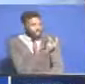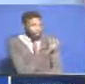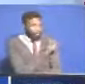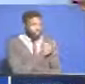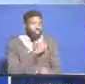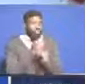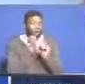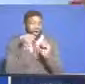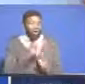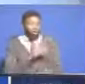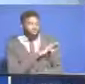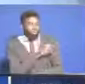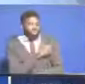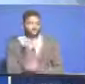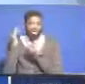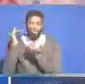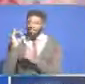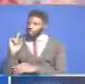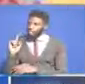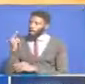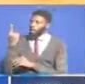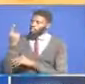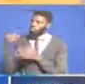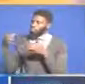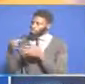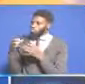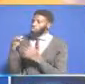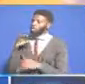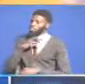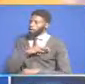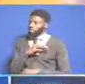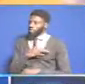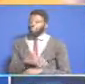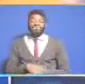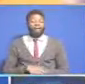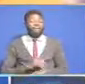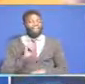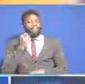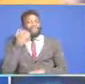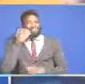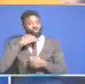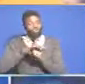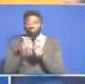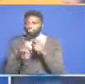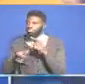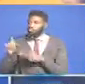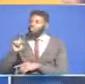workers expected to be the first beneficiaries. Kenya's COVID-19 cases rose to